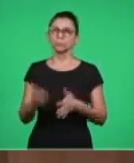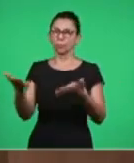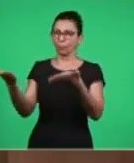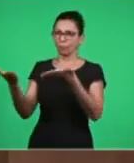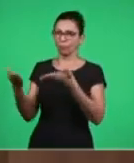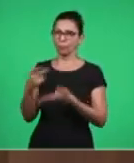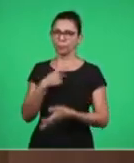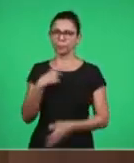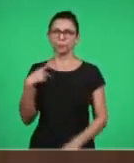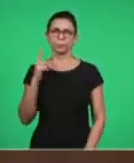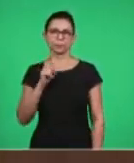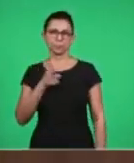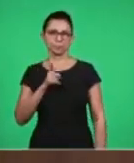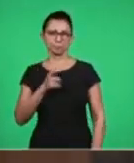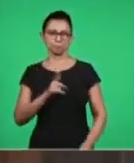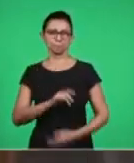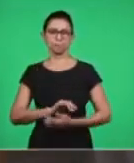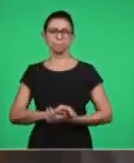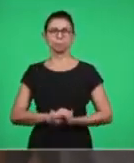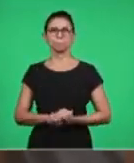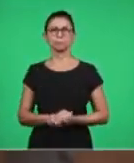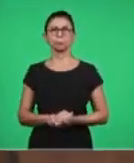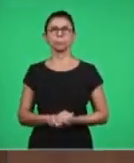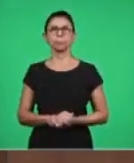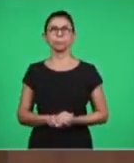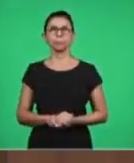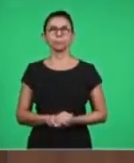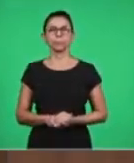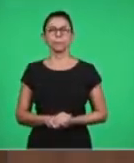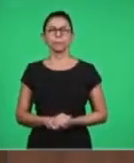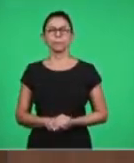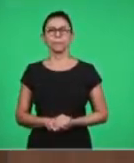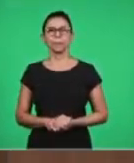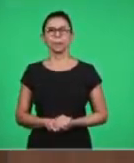are going to relay the word to Pastor Gilucci.